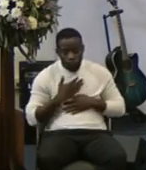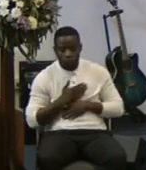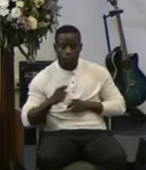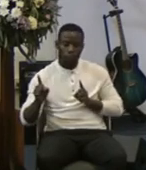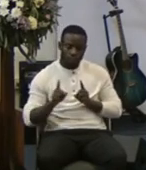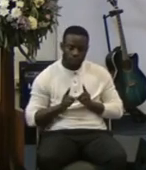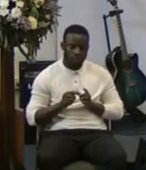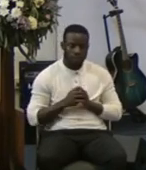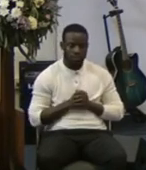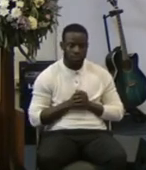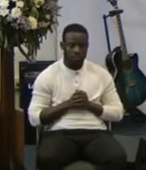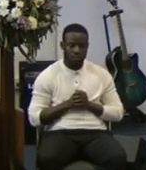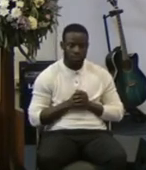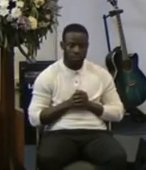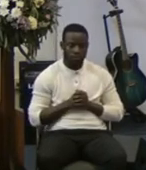with us.